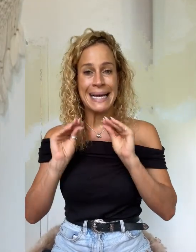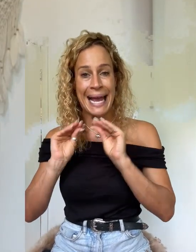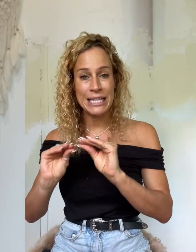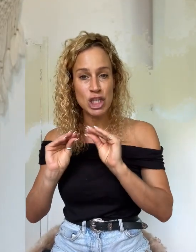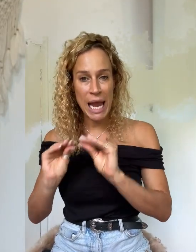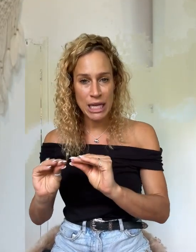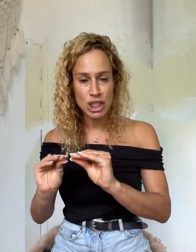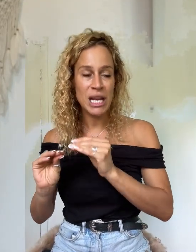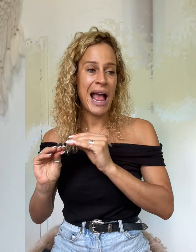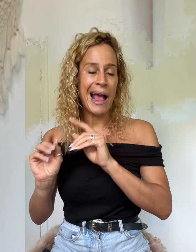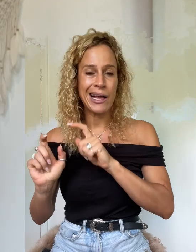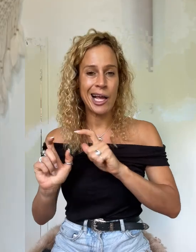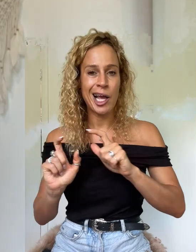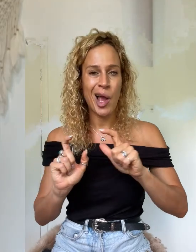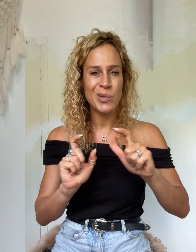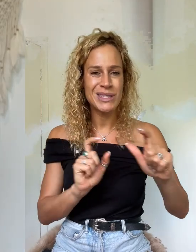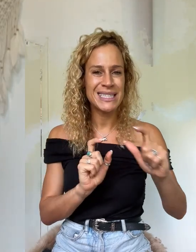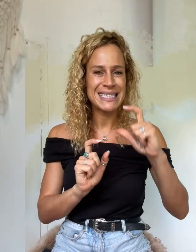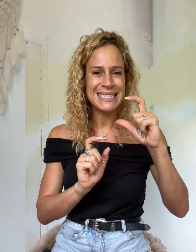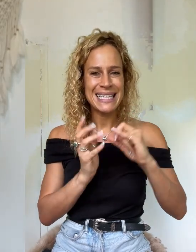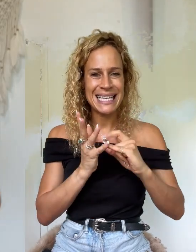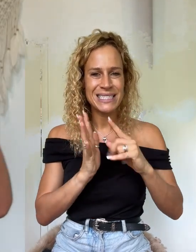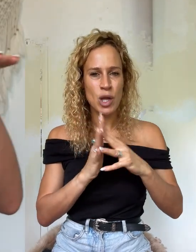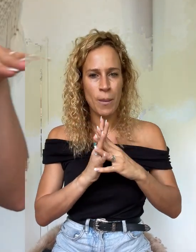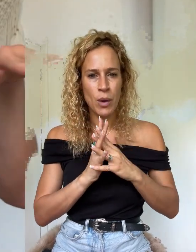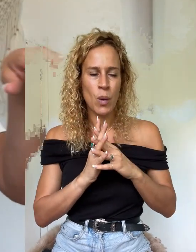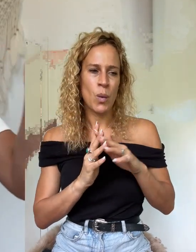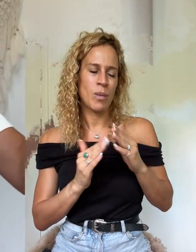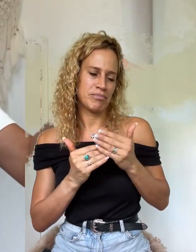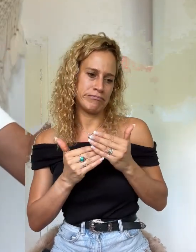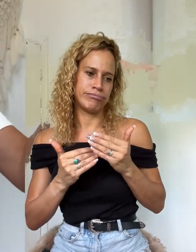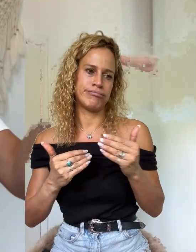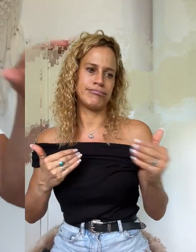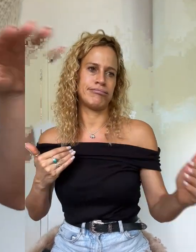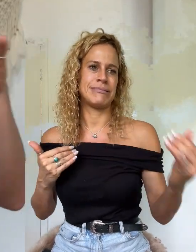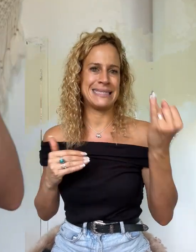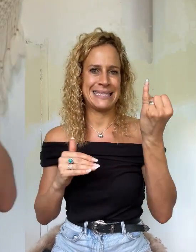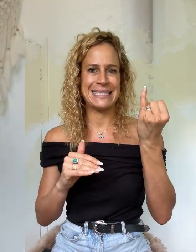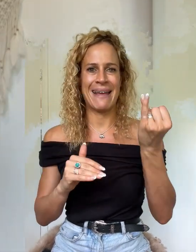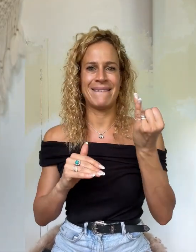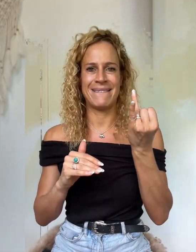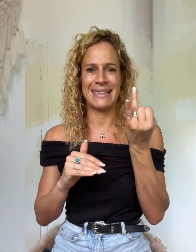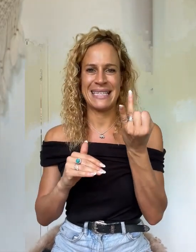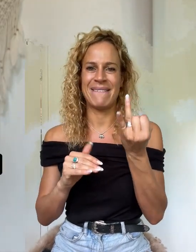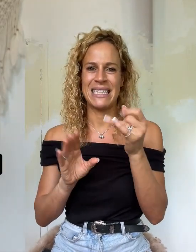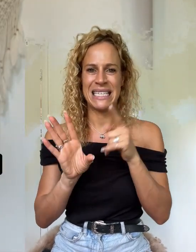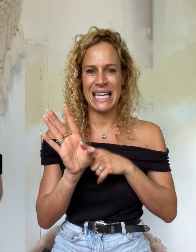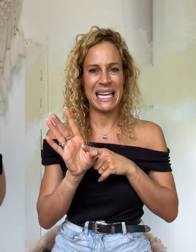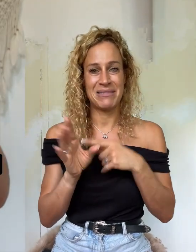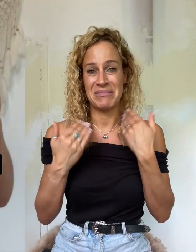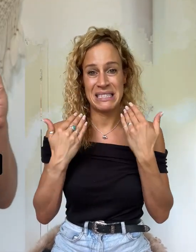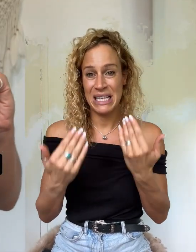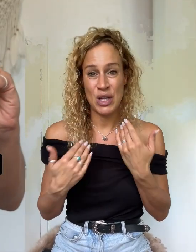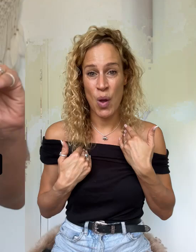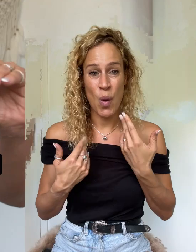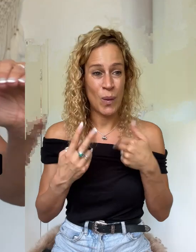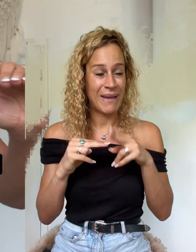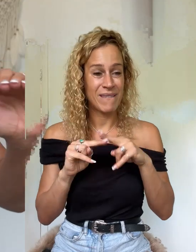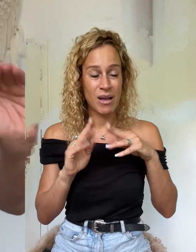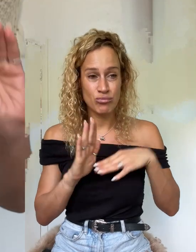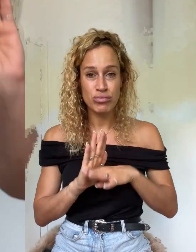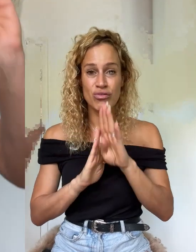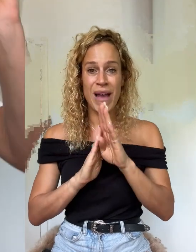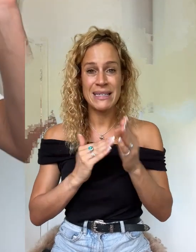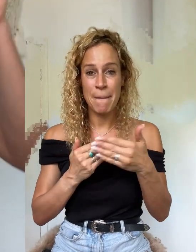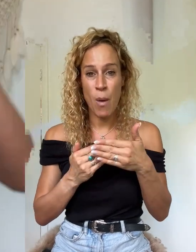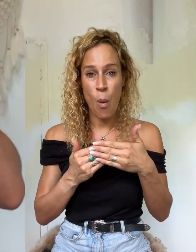my education and just kind of coasted as a CSW as a long period where I really didn't know whether I was